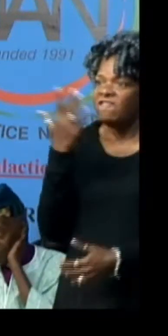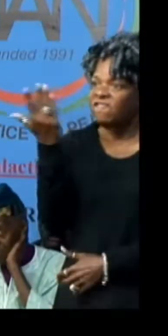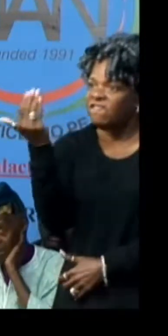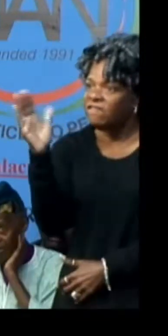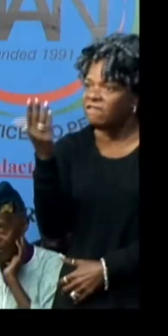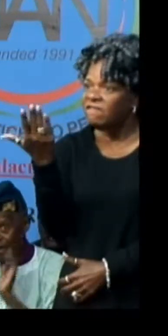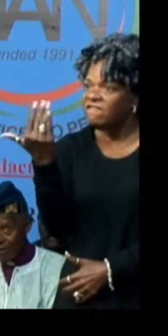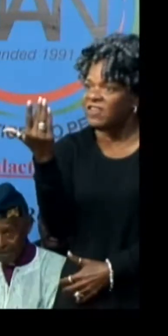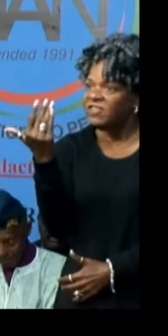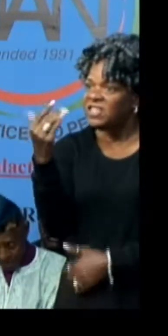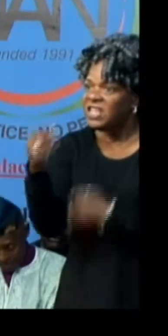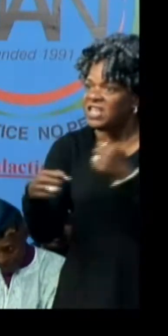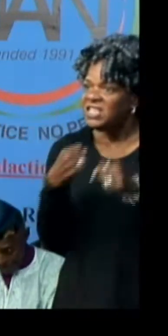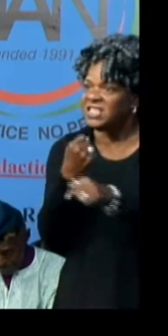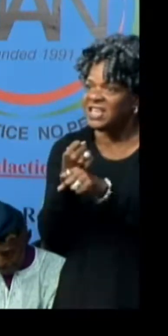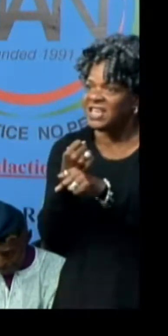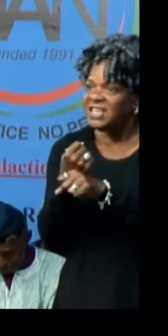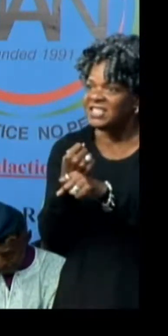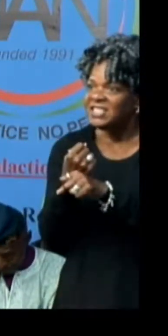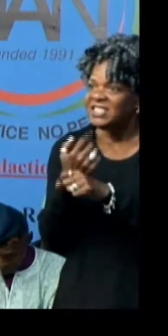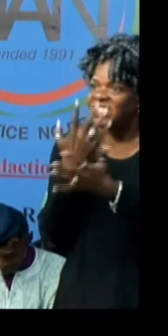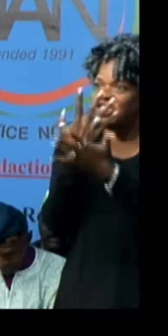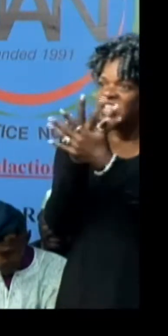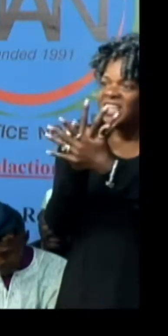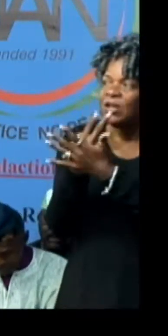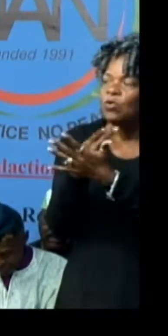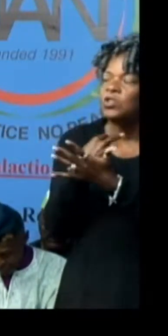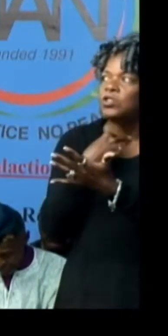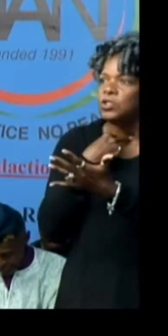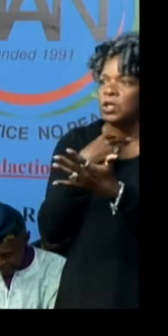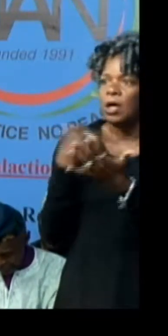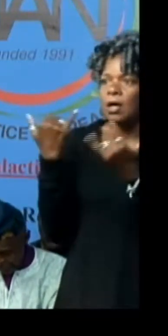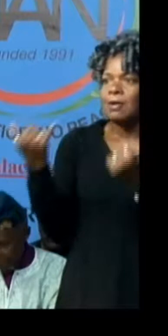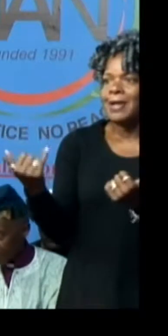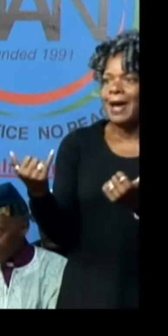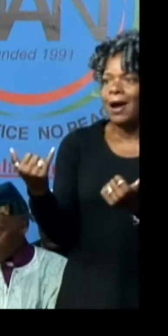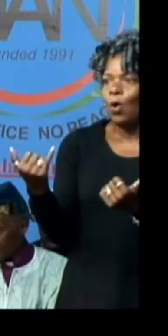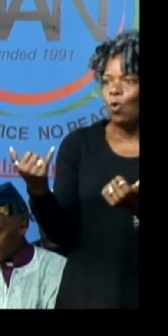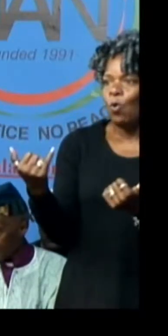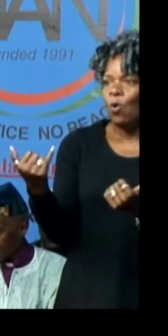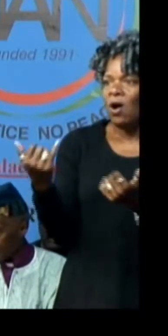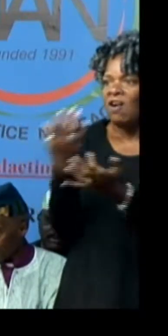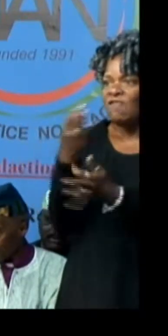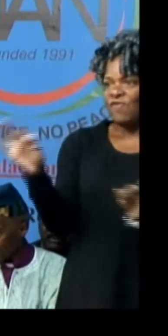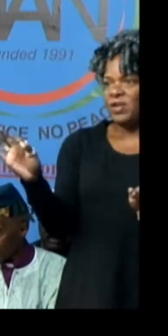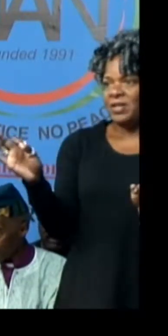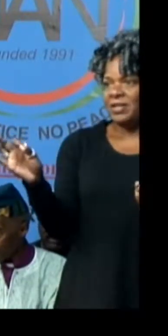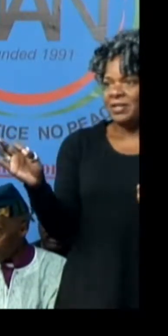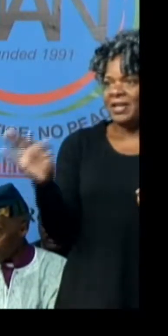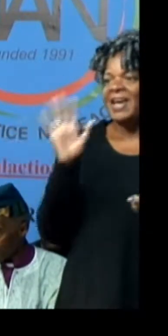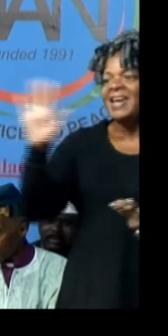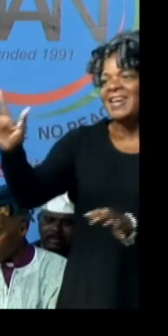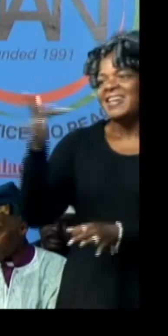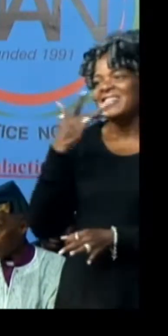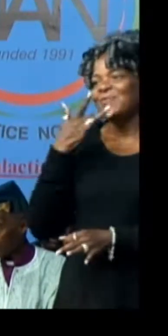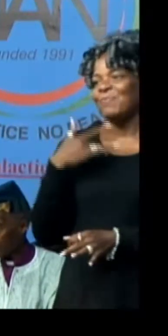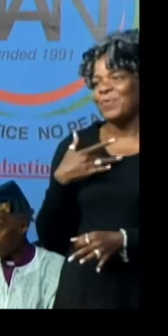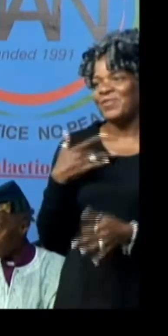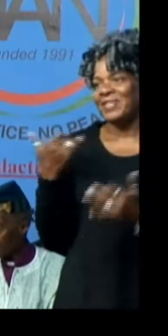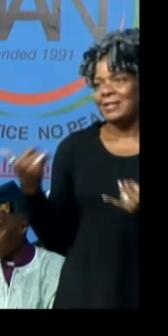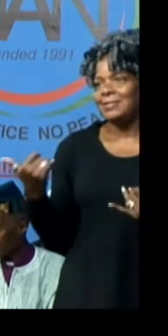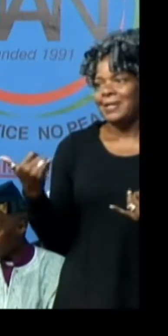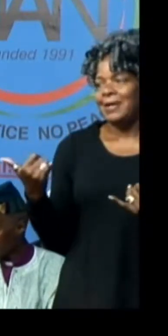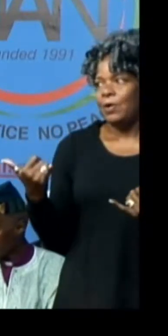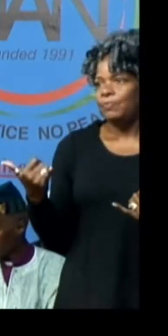page ads saying that they should go to the death penalty and never backed up, and to this